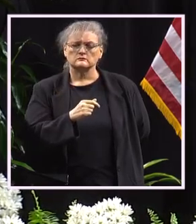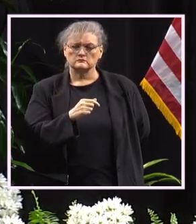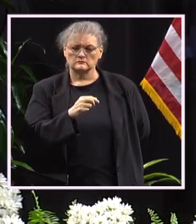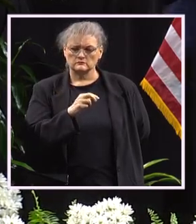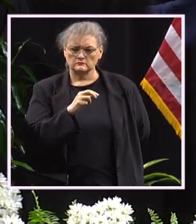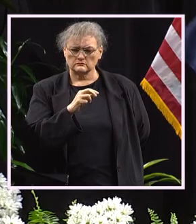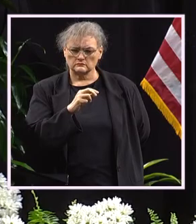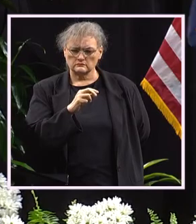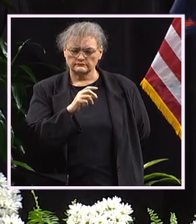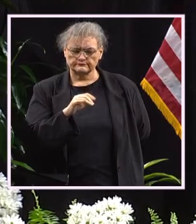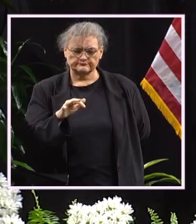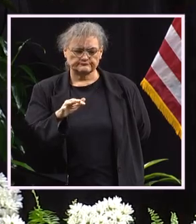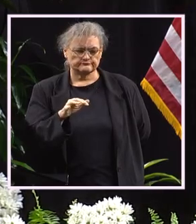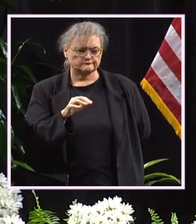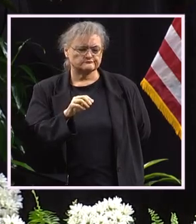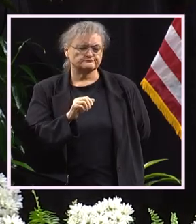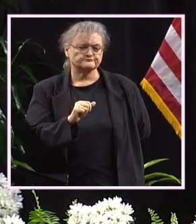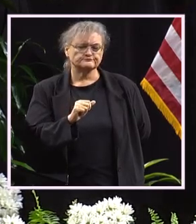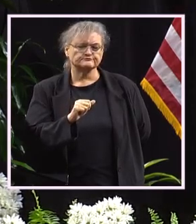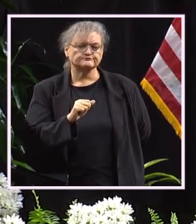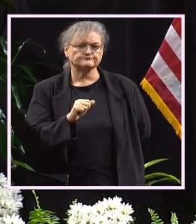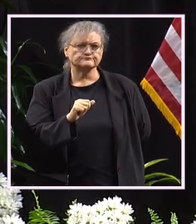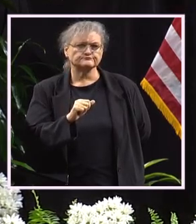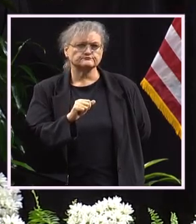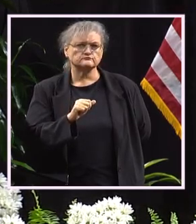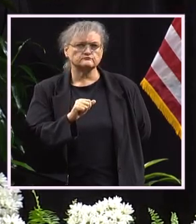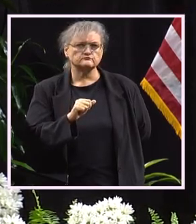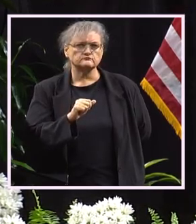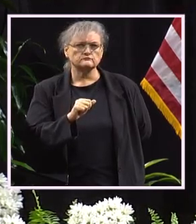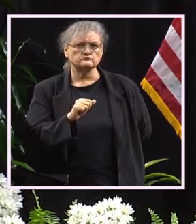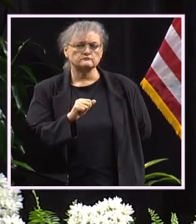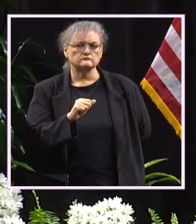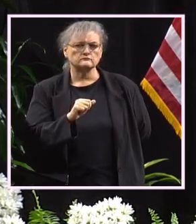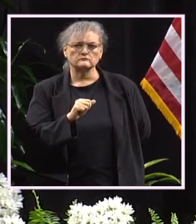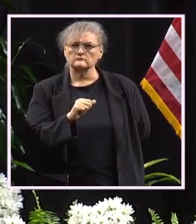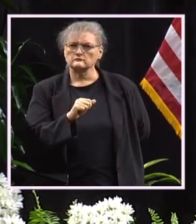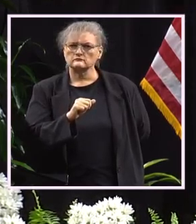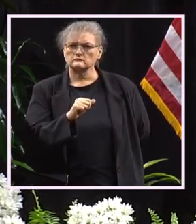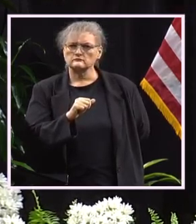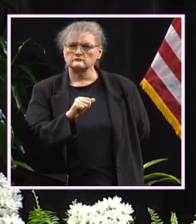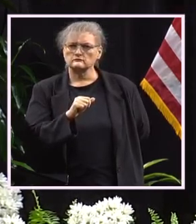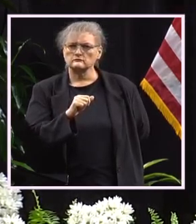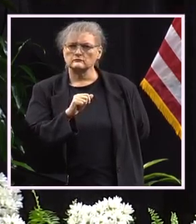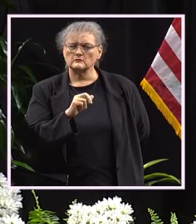Aijimal Osmonova, Master of Architecture. Young Hyun Ku.